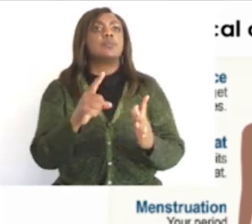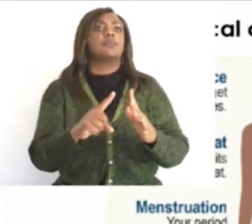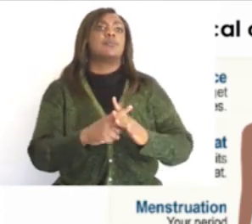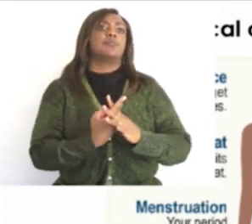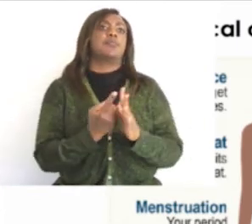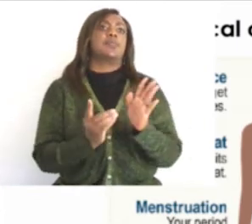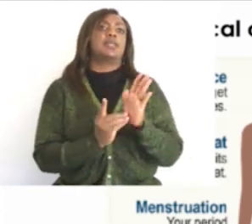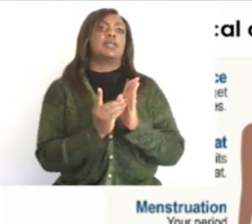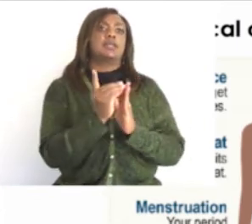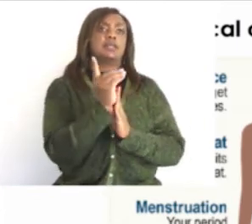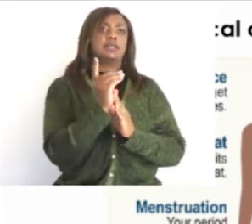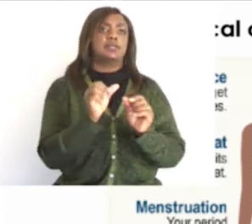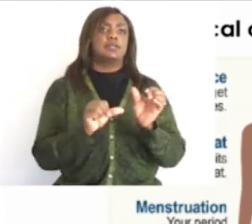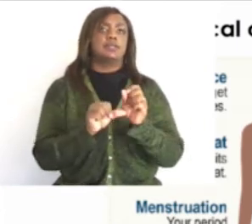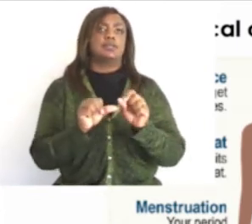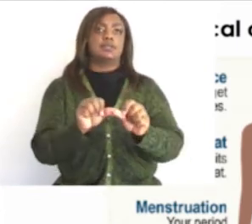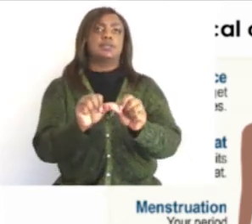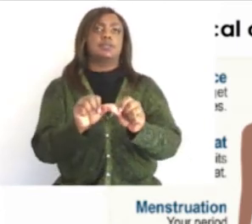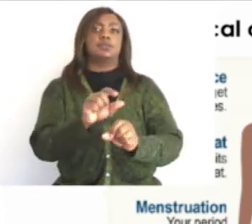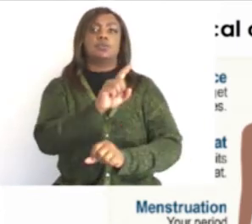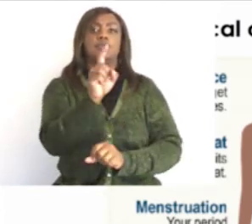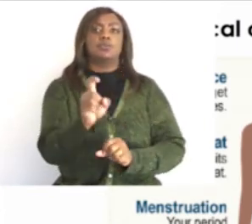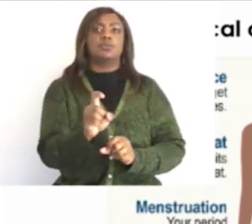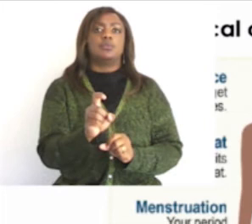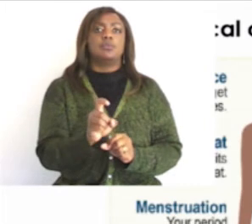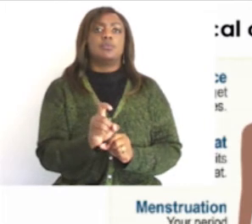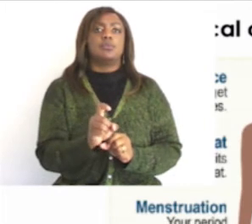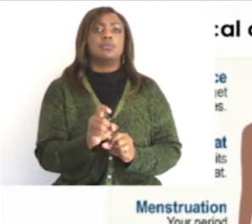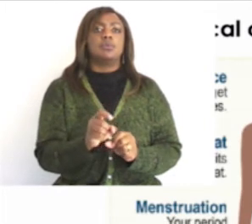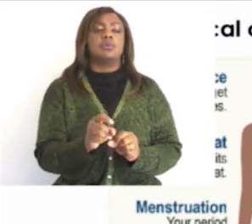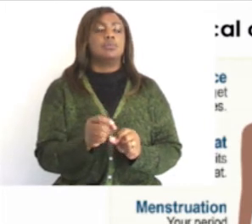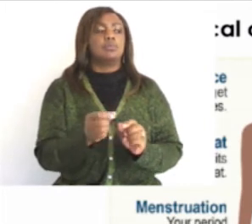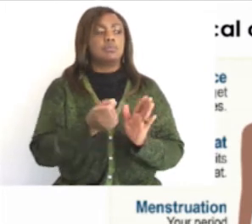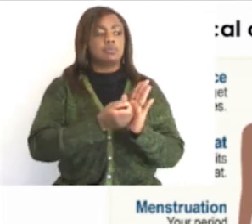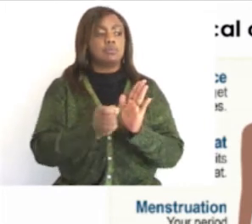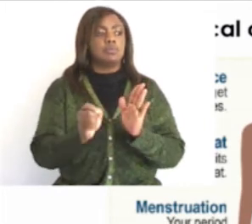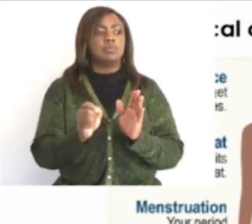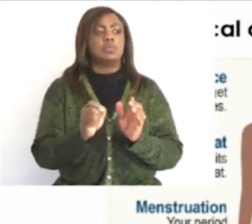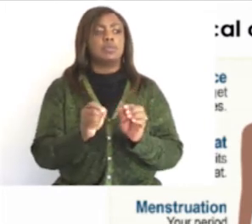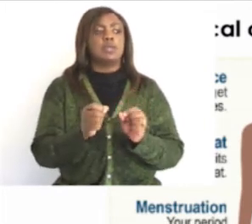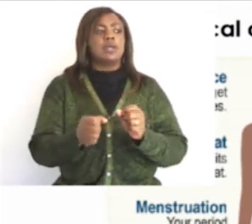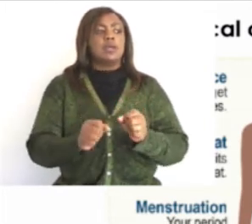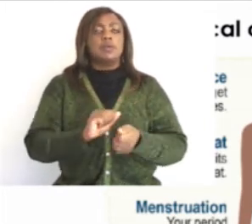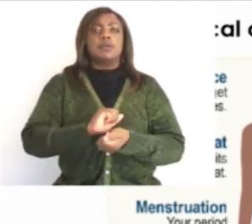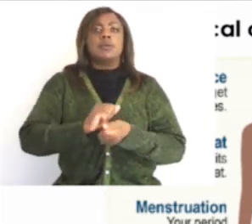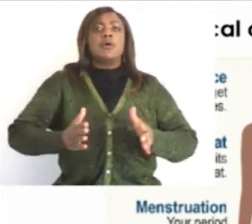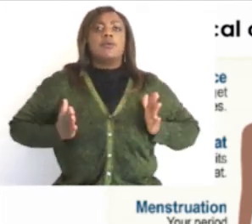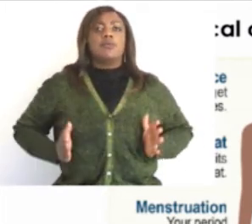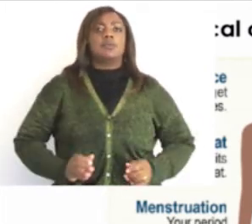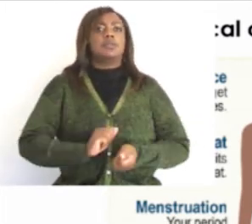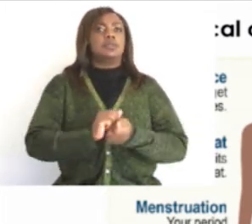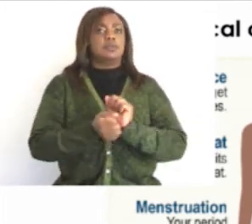will come on the topic. Number one, list physical changes in maturing boys and girls. So let's look at the